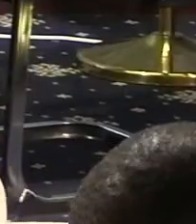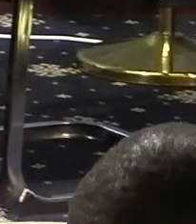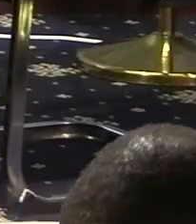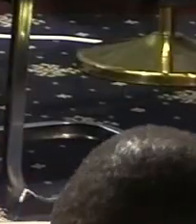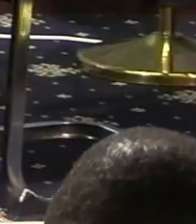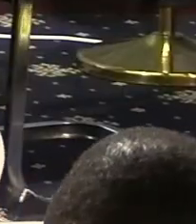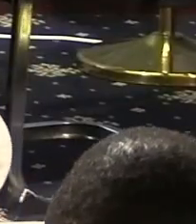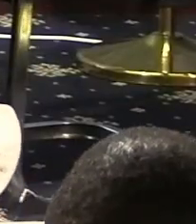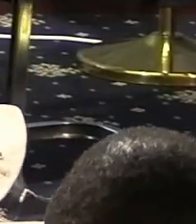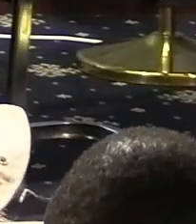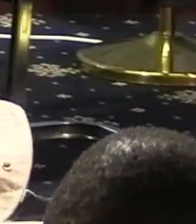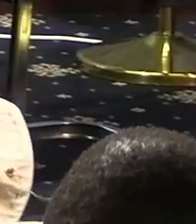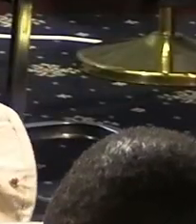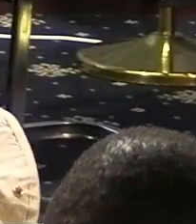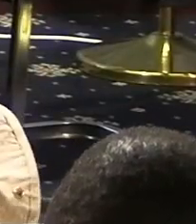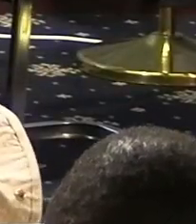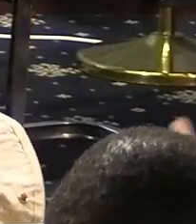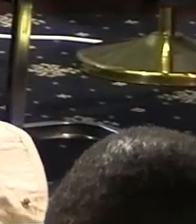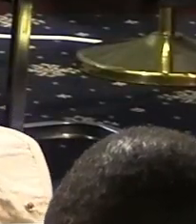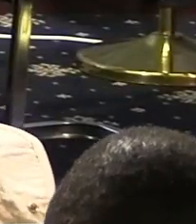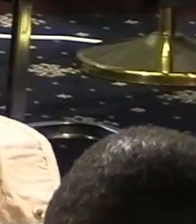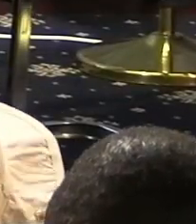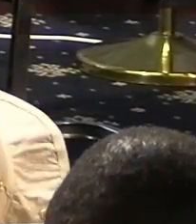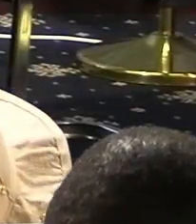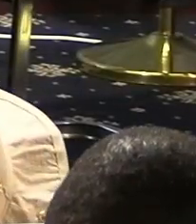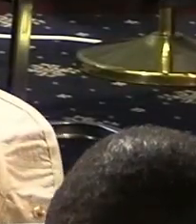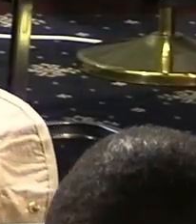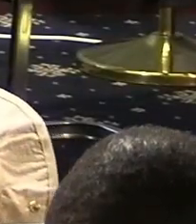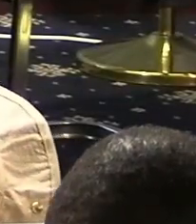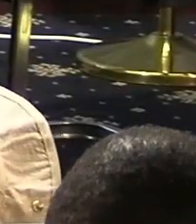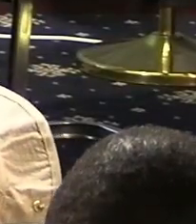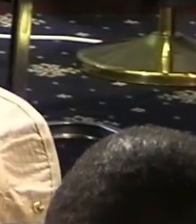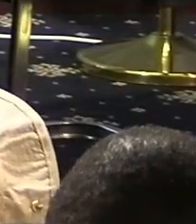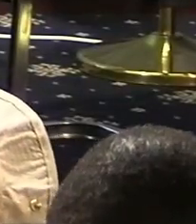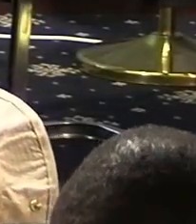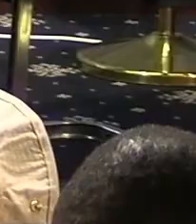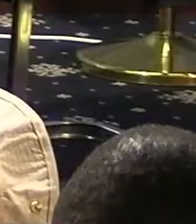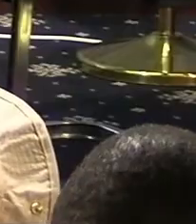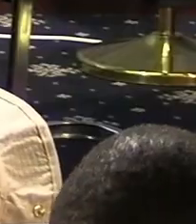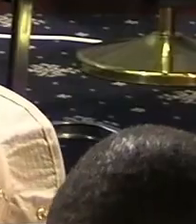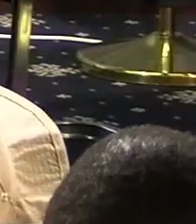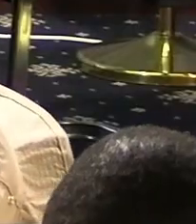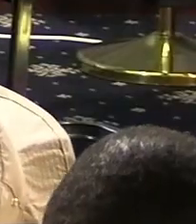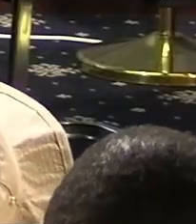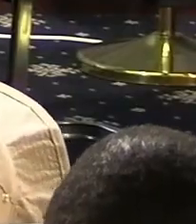Kabisa. So PS, yes. In this program of ours of Sema na Spox.